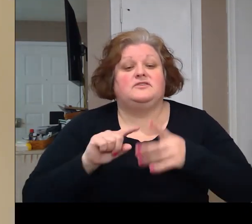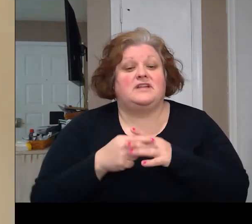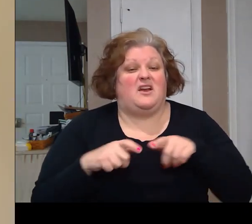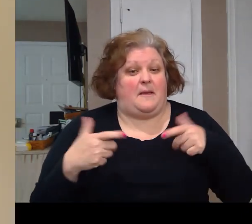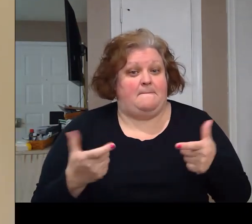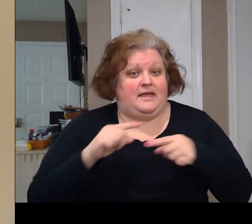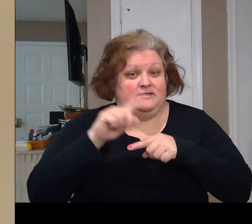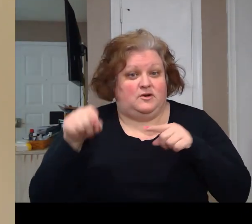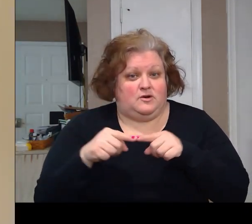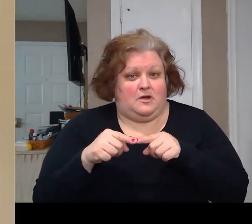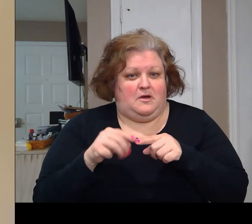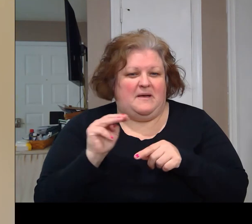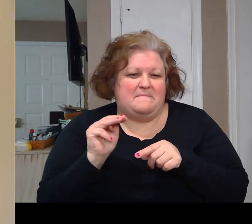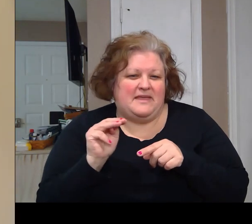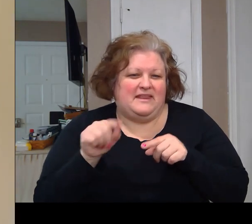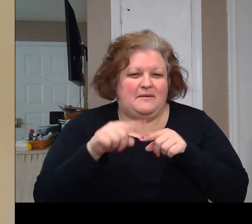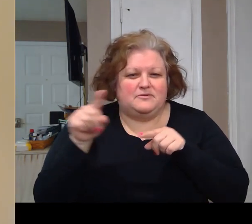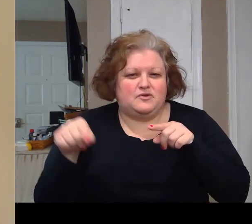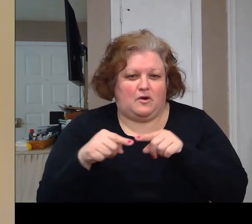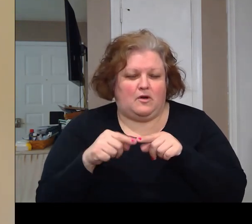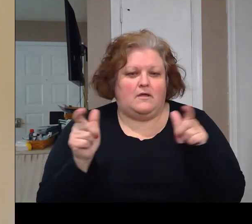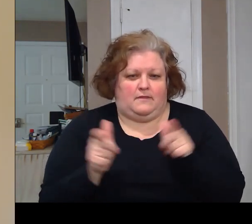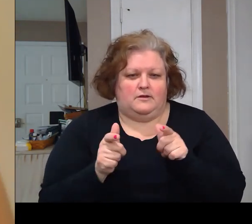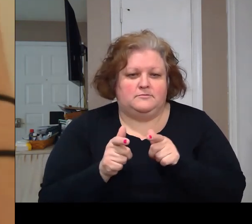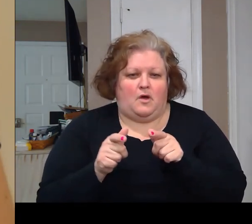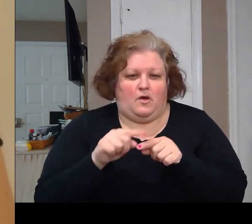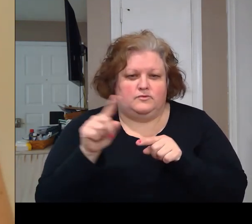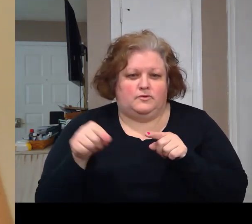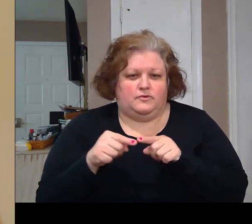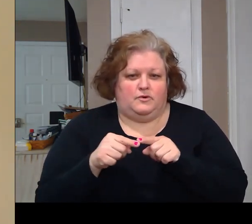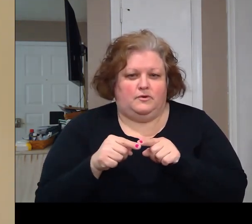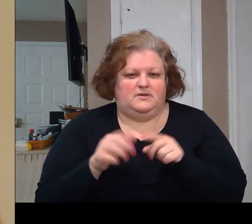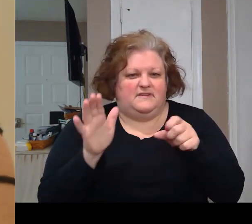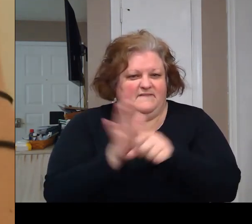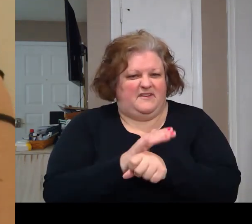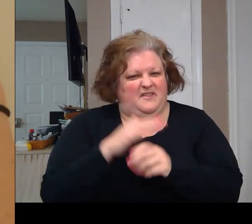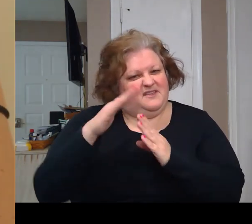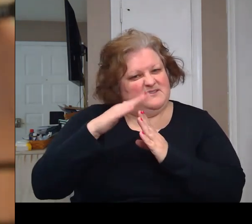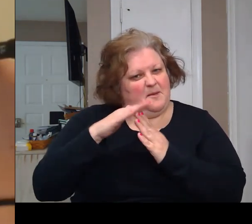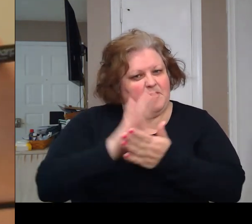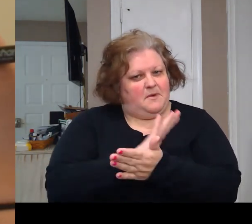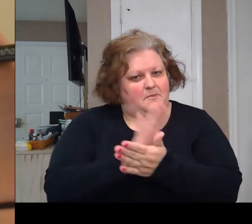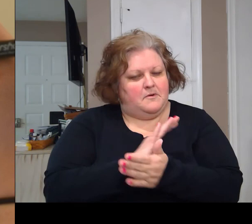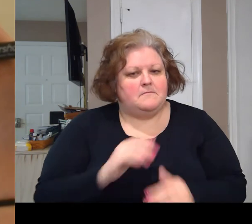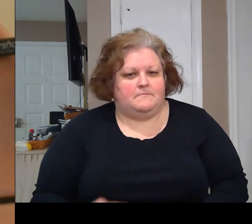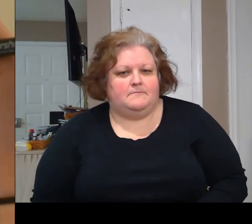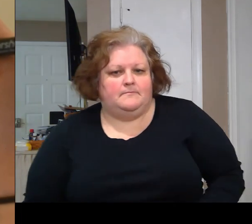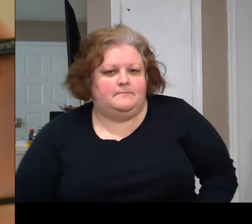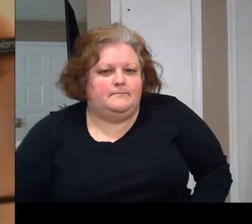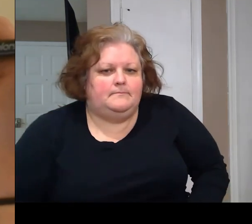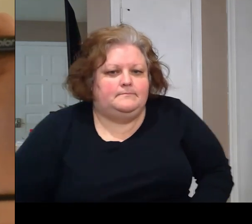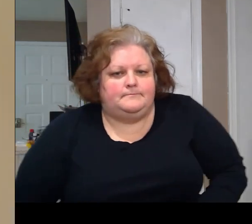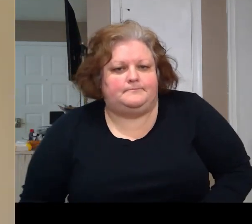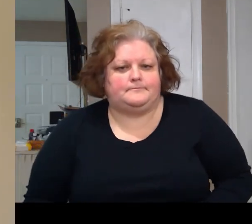To start, we're going to start with a big circle, a medium-sized circle, and then a smaller circle to fill the upper part